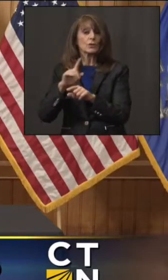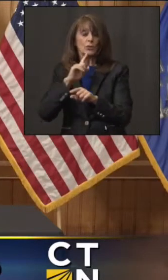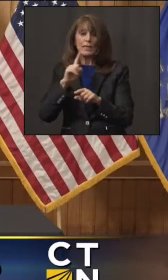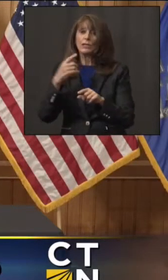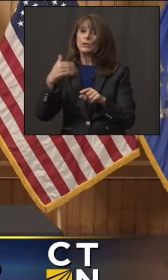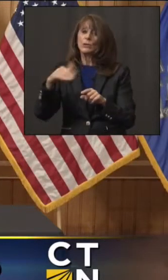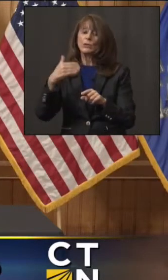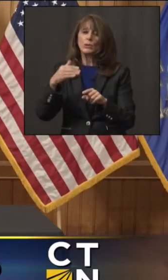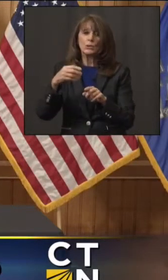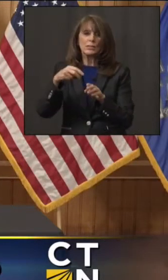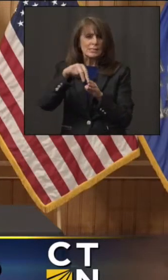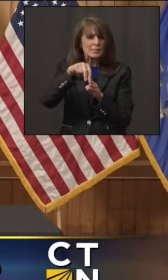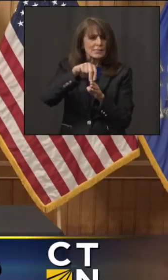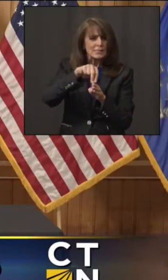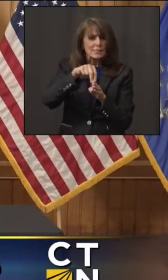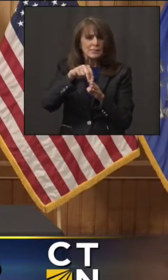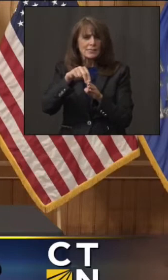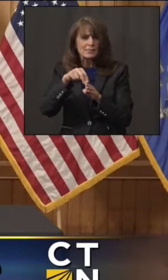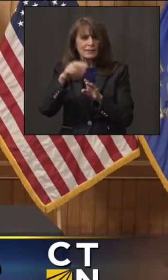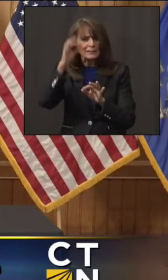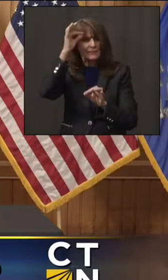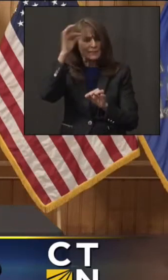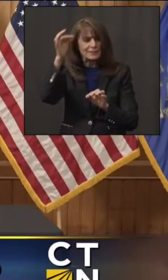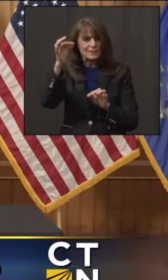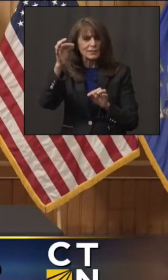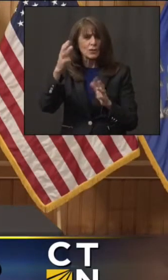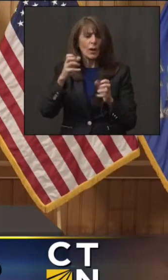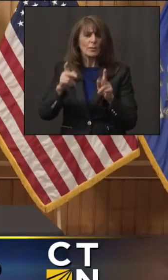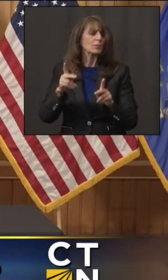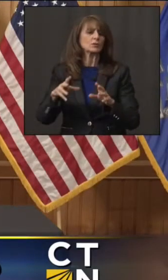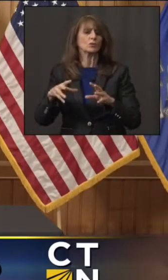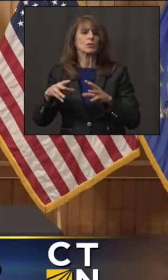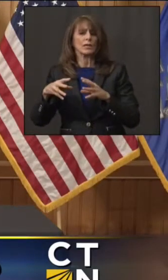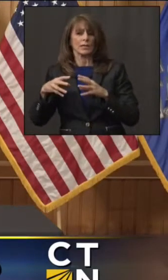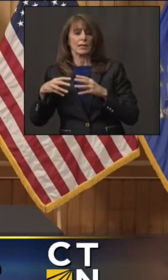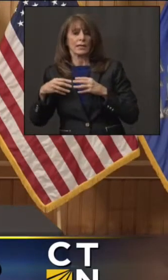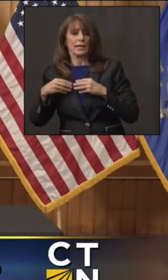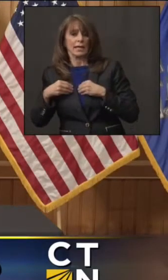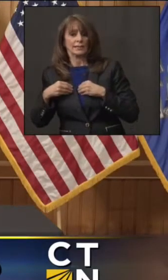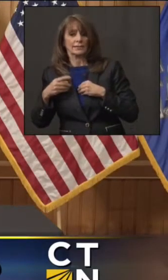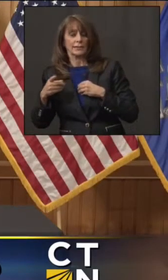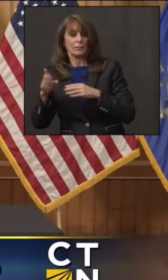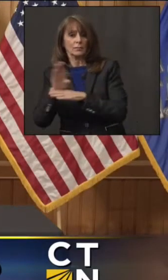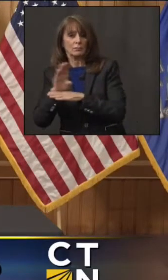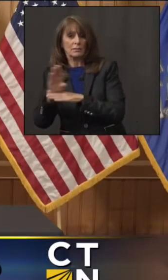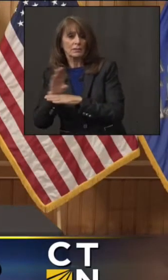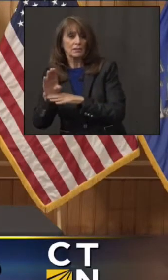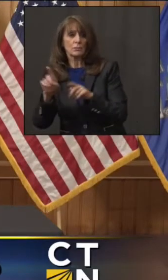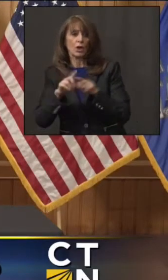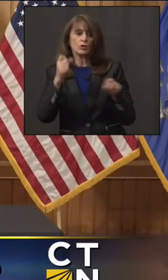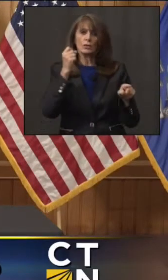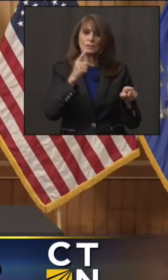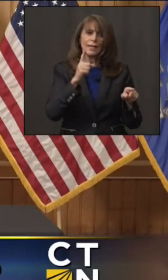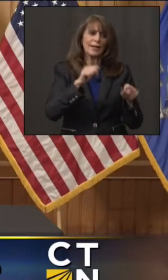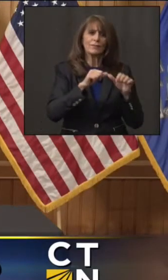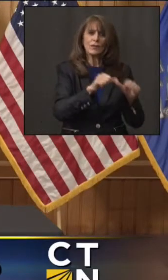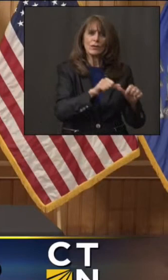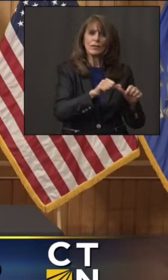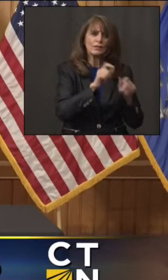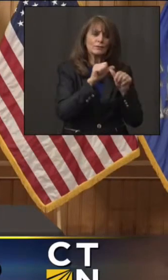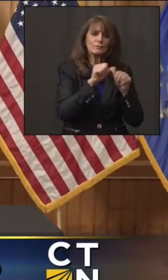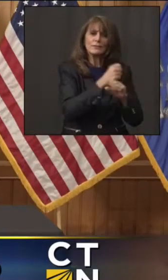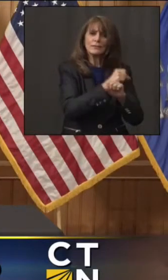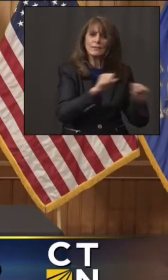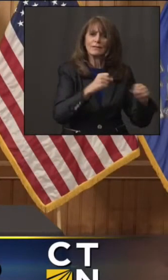right, between getting people to buy in and getting people to understand the severity, as opposed to not wanting